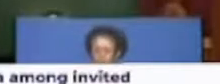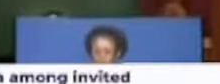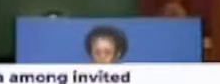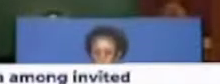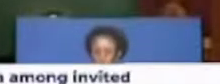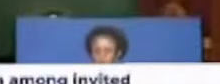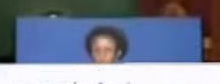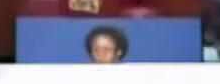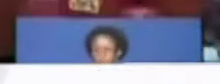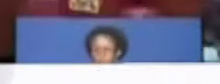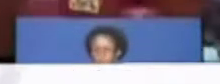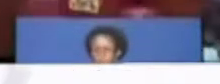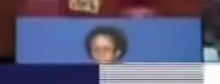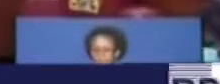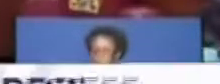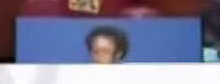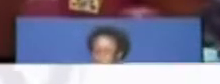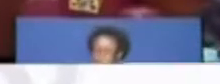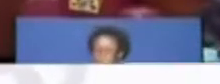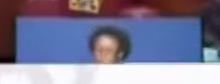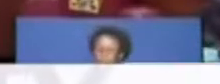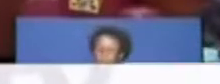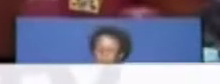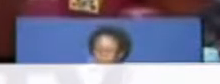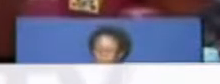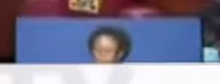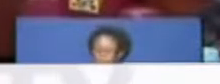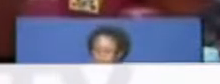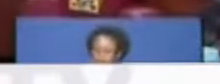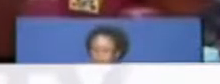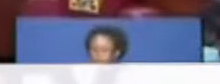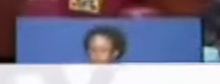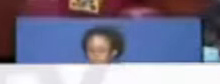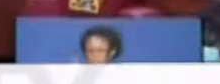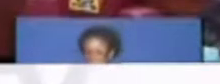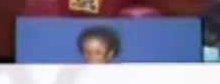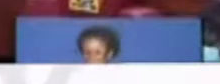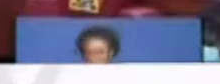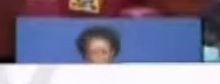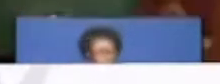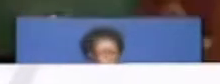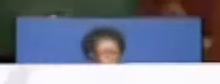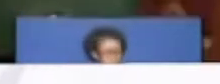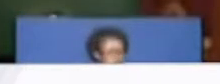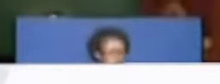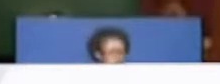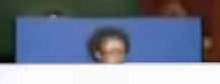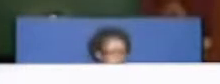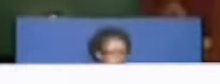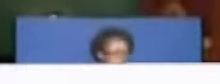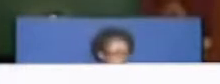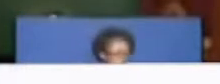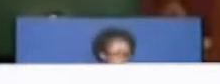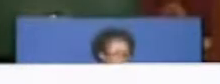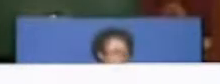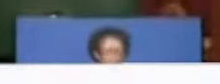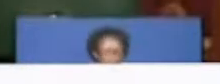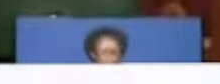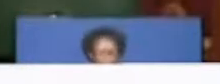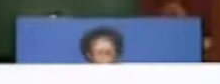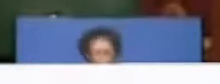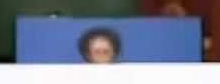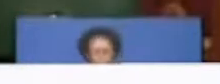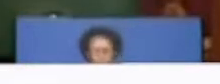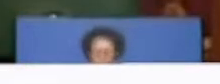March 2020. We further engaged banks and all financial institutions to support all enterprises